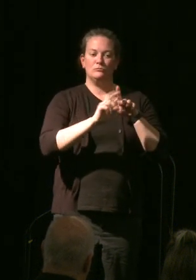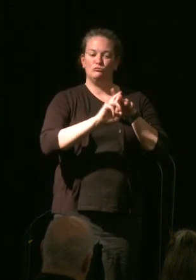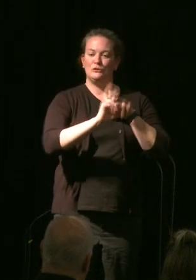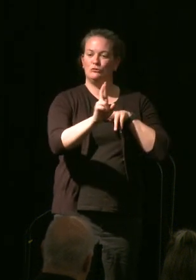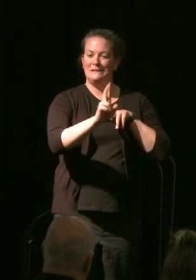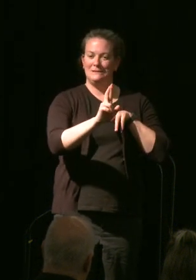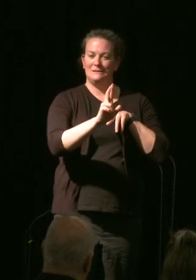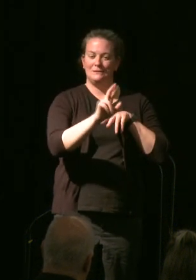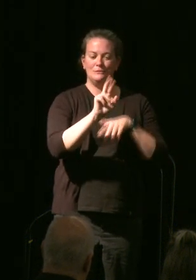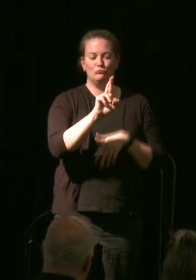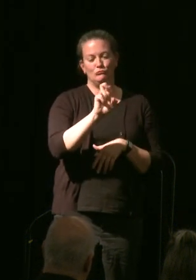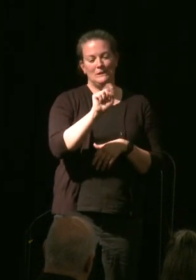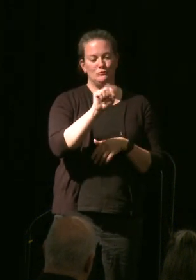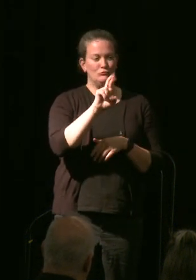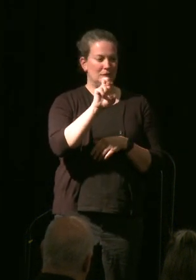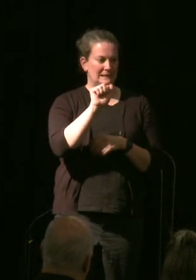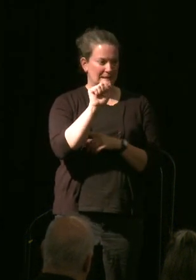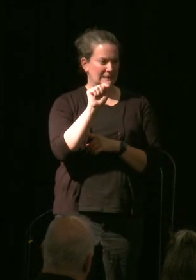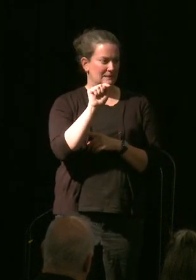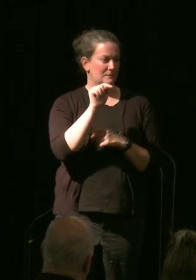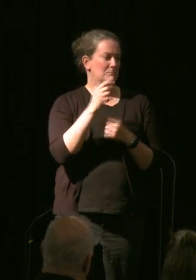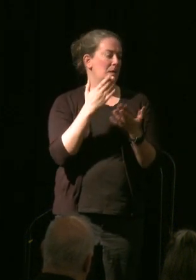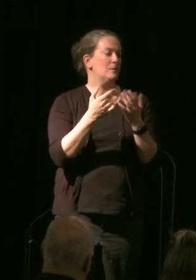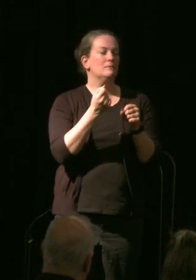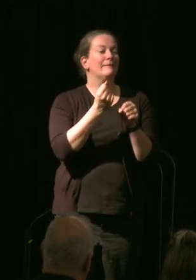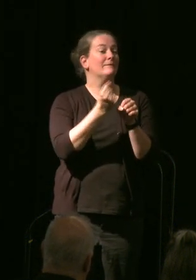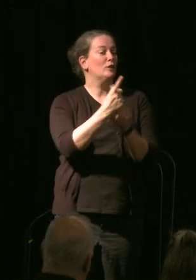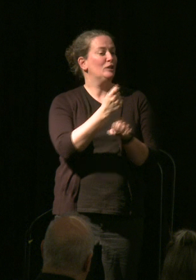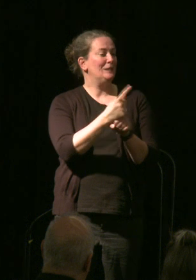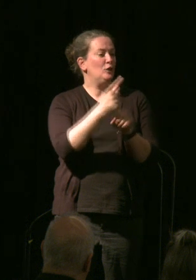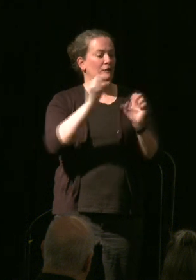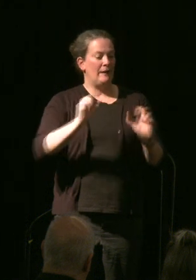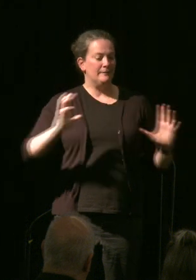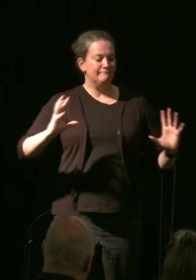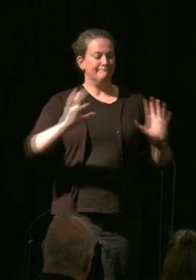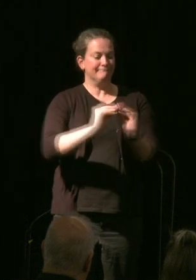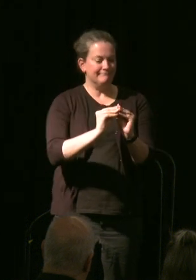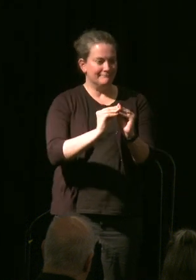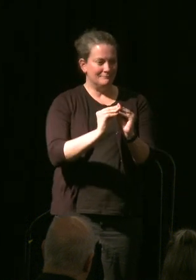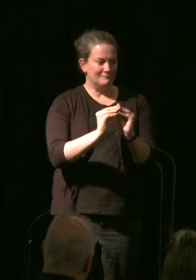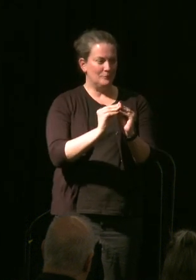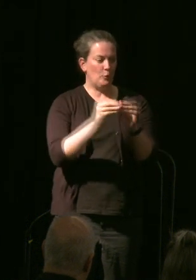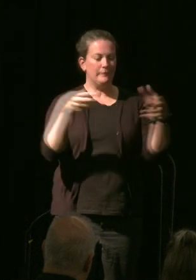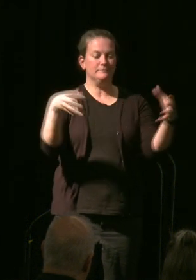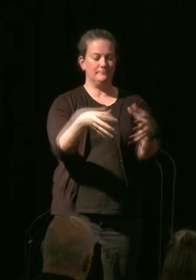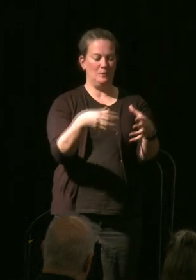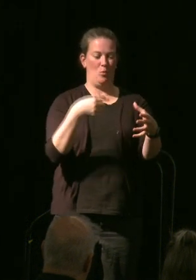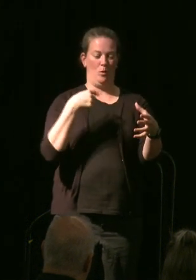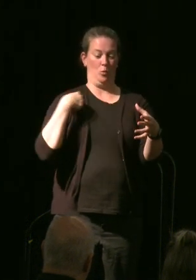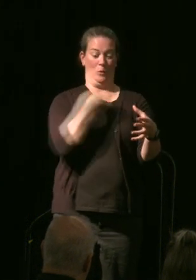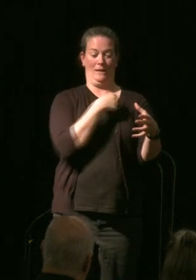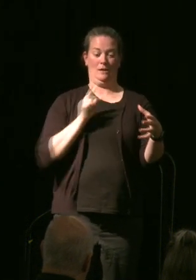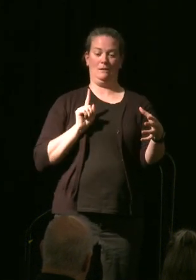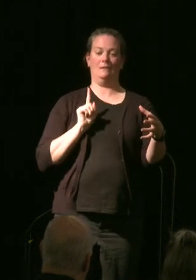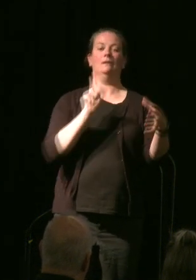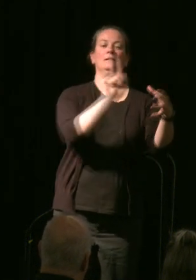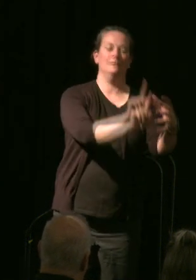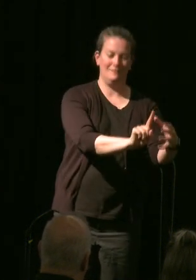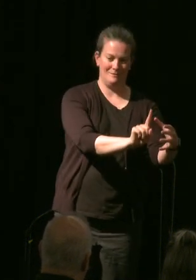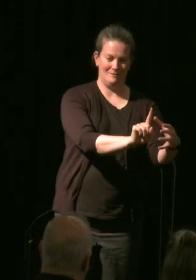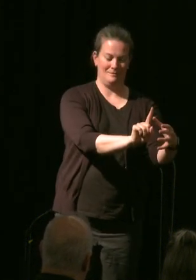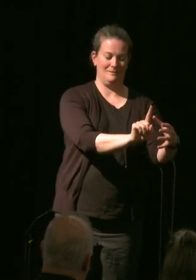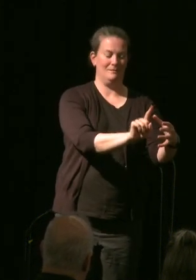and really address the mental health needs of our community, so that you have professionals who are living with this condition also